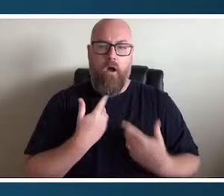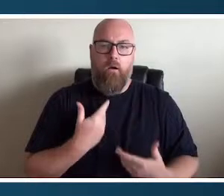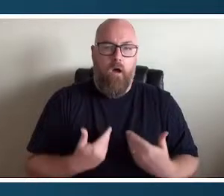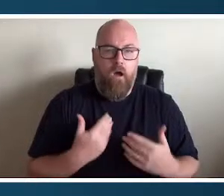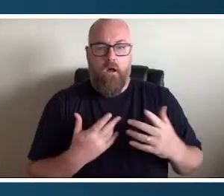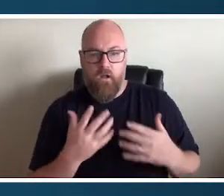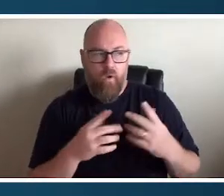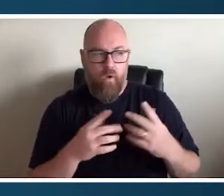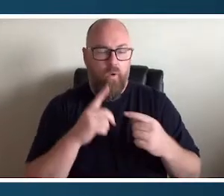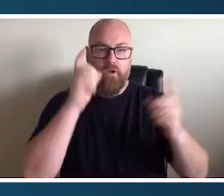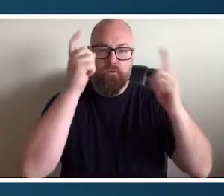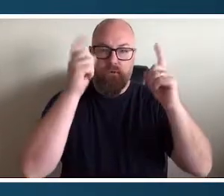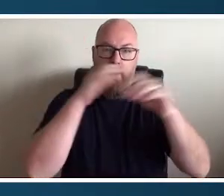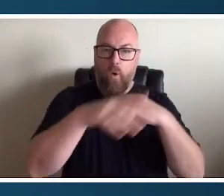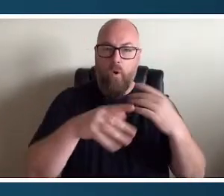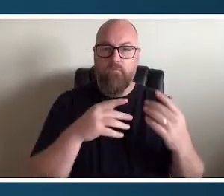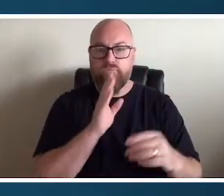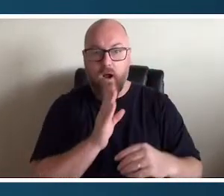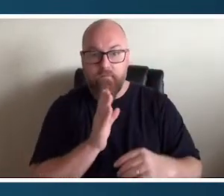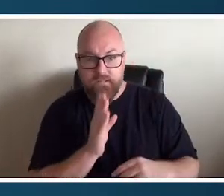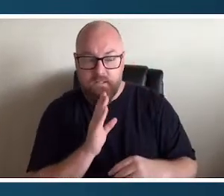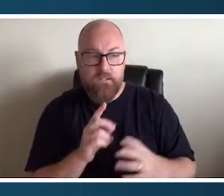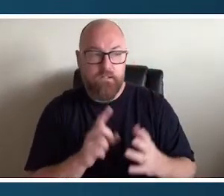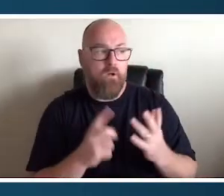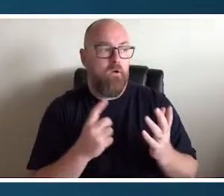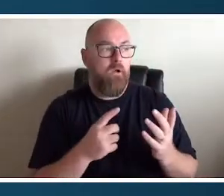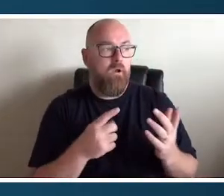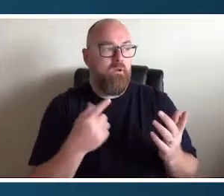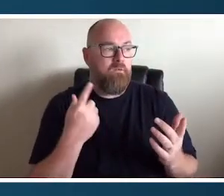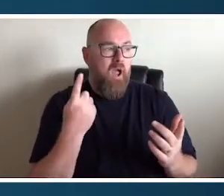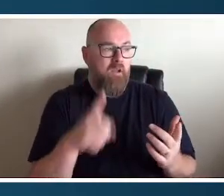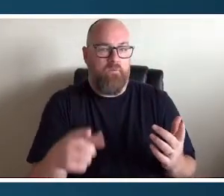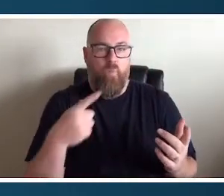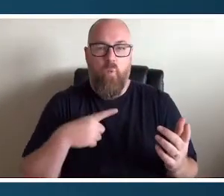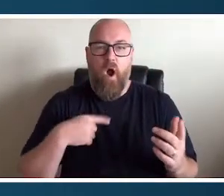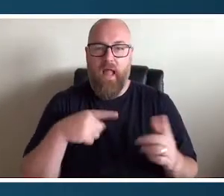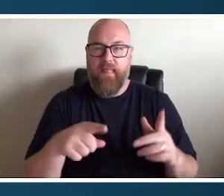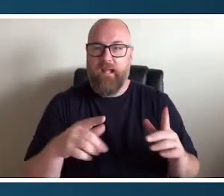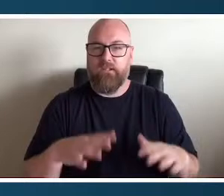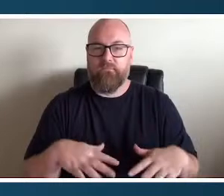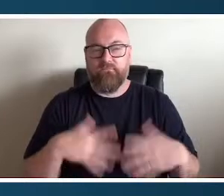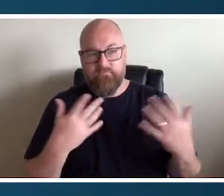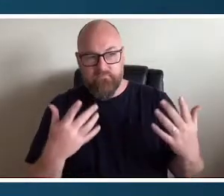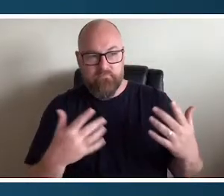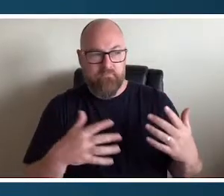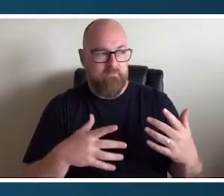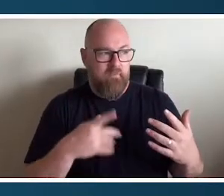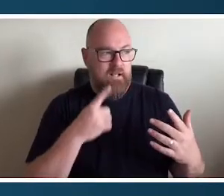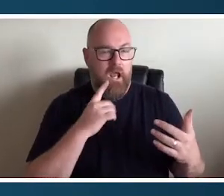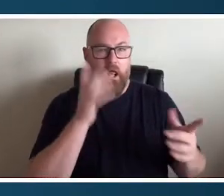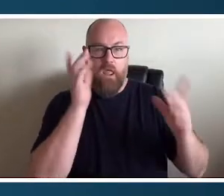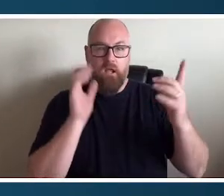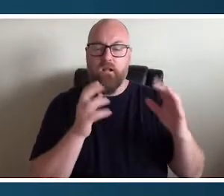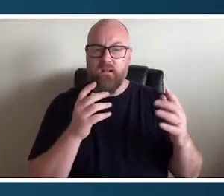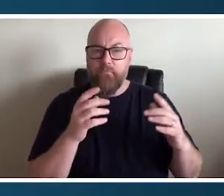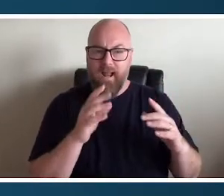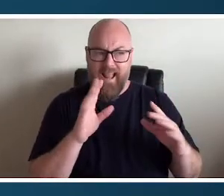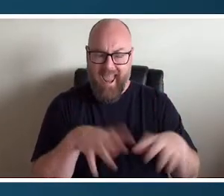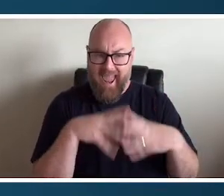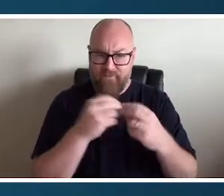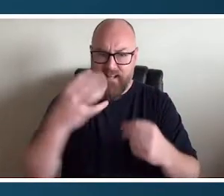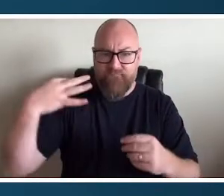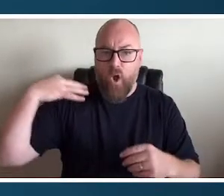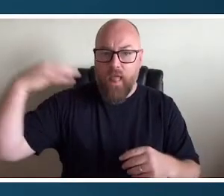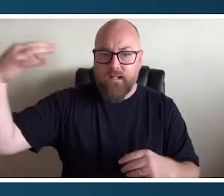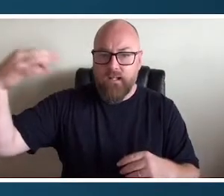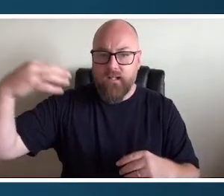why they don't want to release certain information. And everything is voluntary throughout the interview. So at some point, say middle of the interview, if